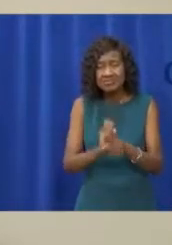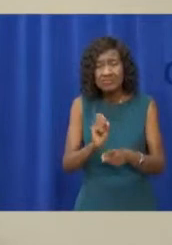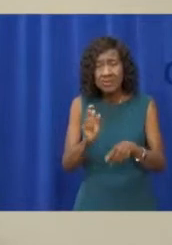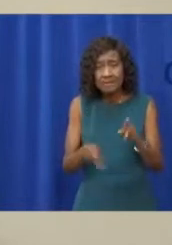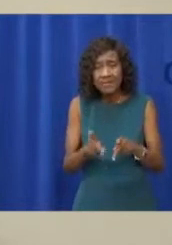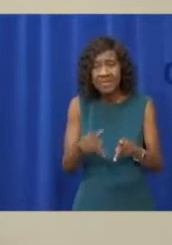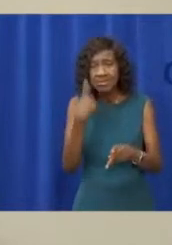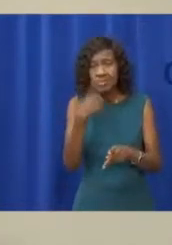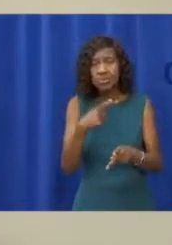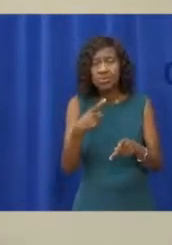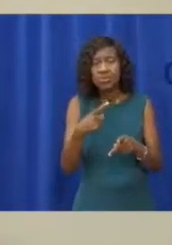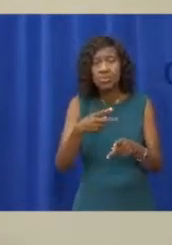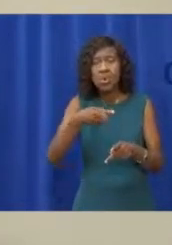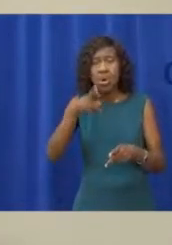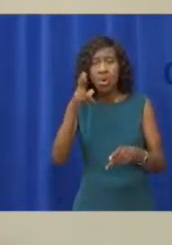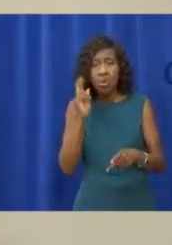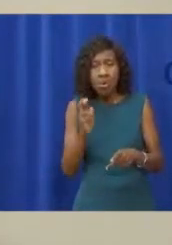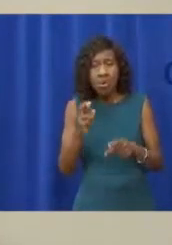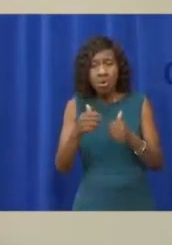14 days.